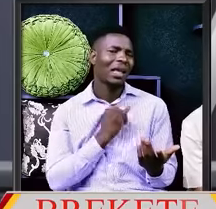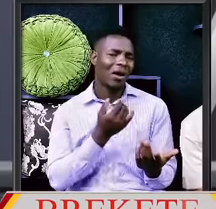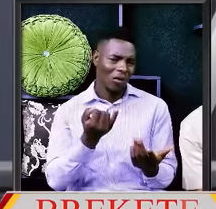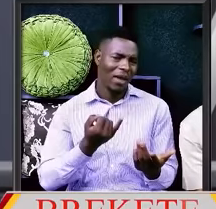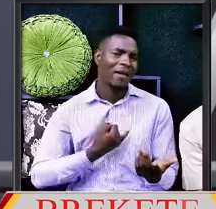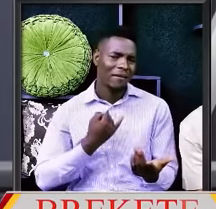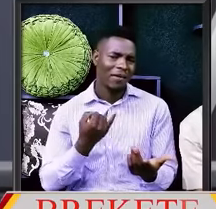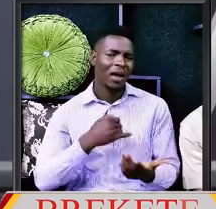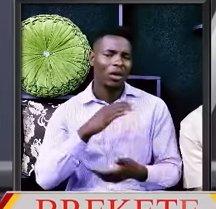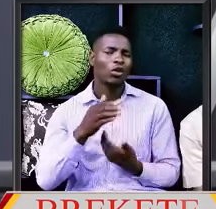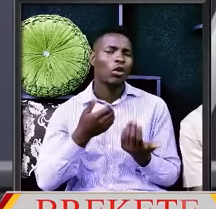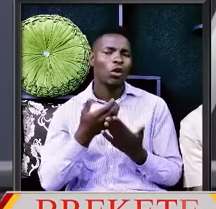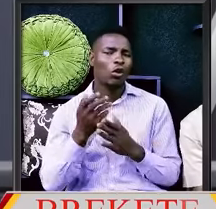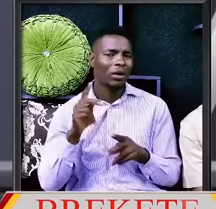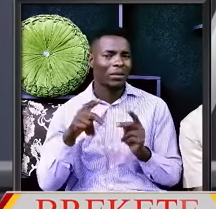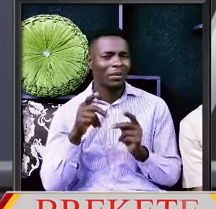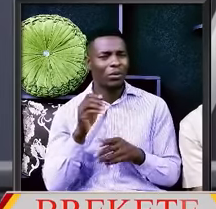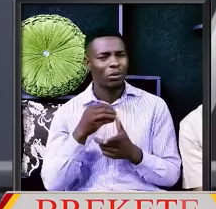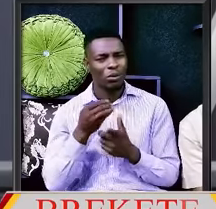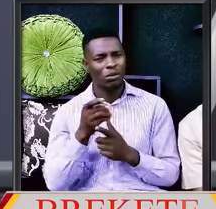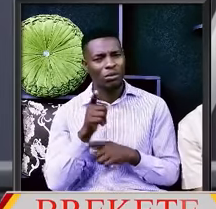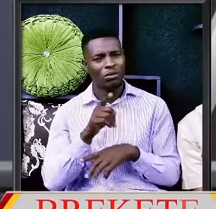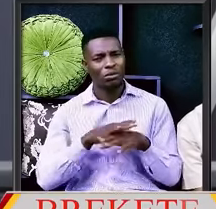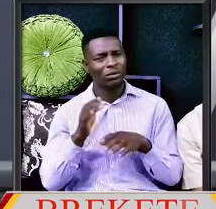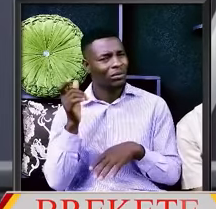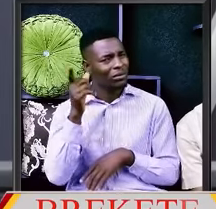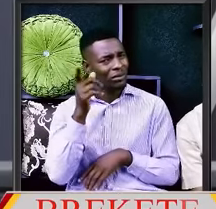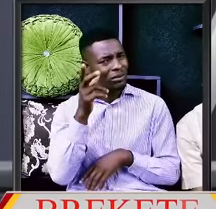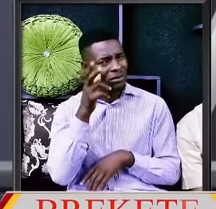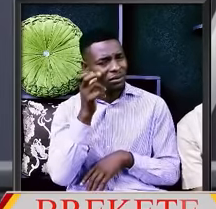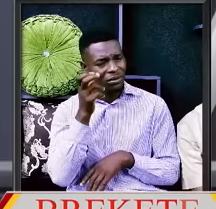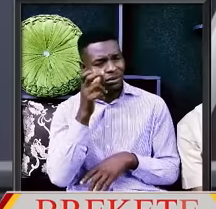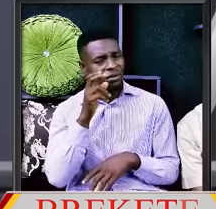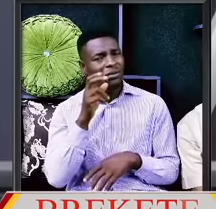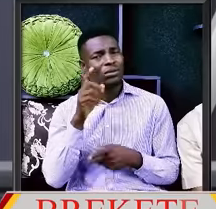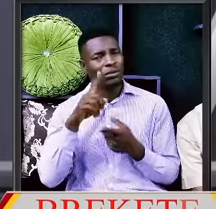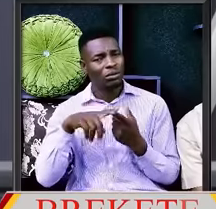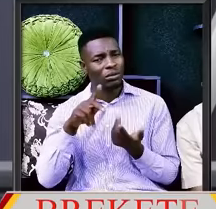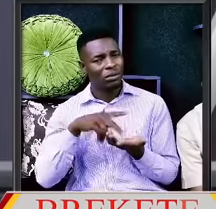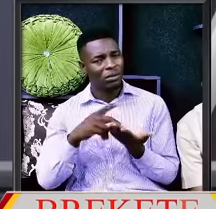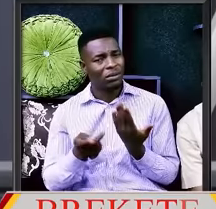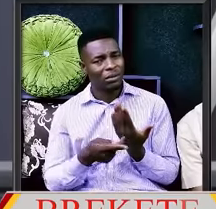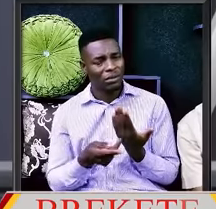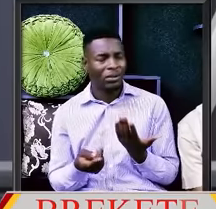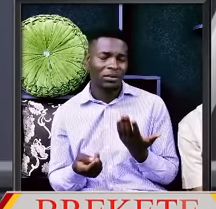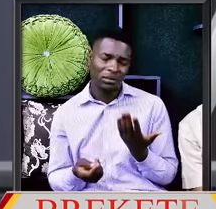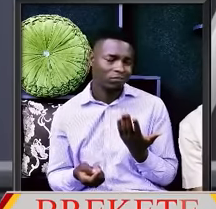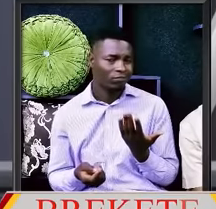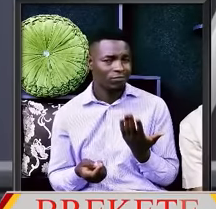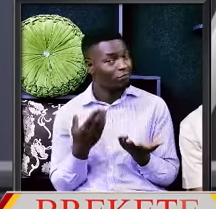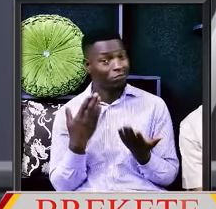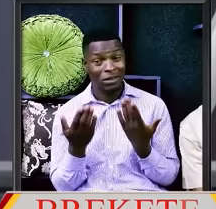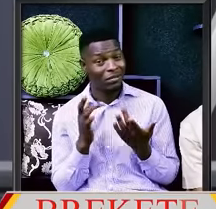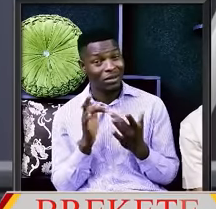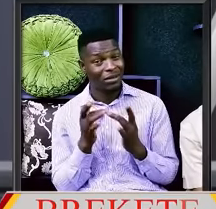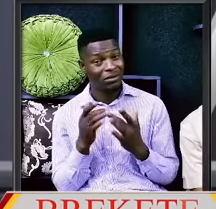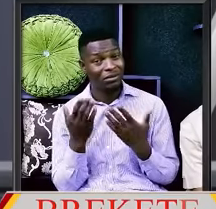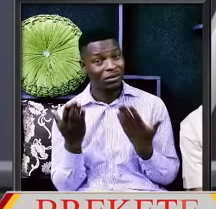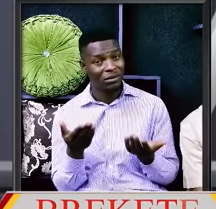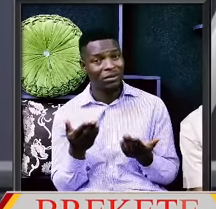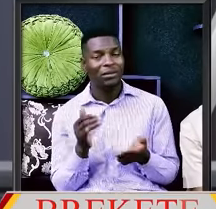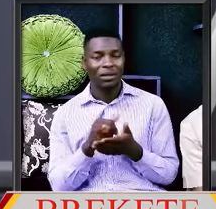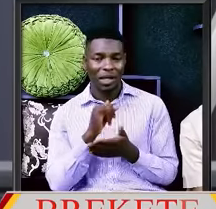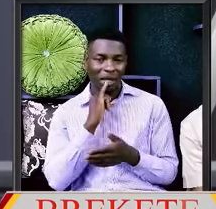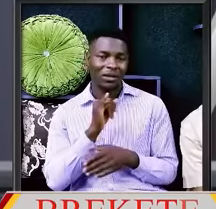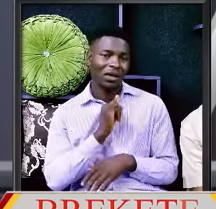now. Abi, you don't listen to the program that time where would they talk about? Okay, maybe the network here. No. So, okay,